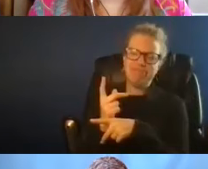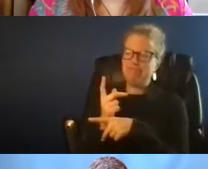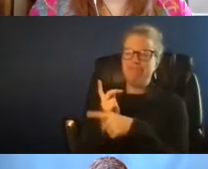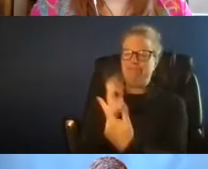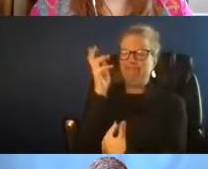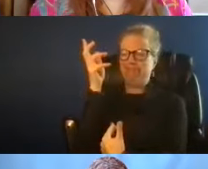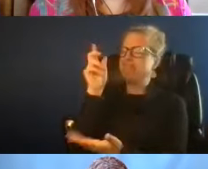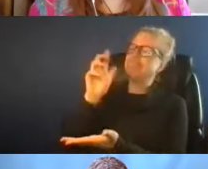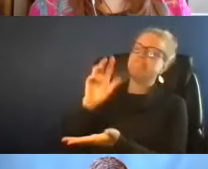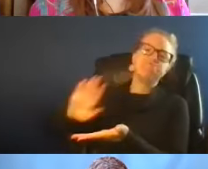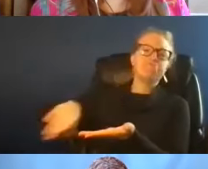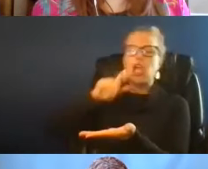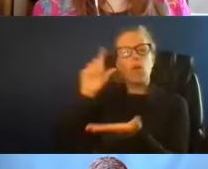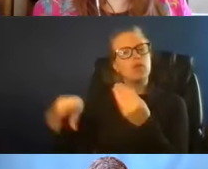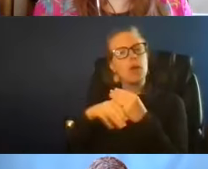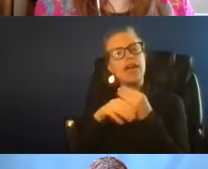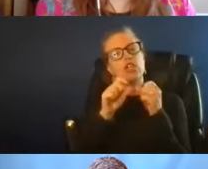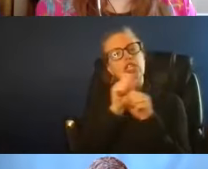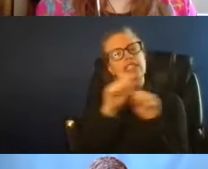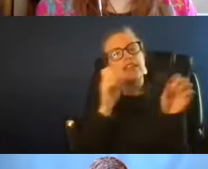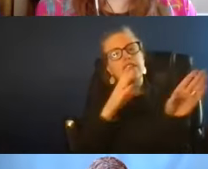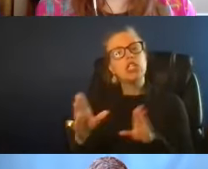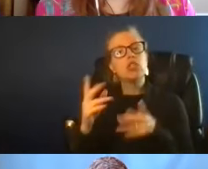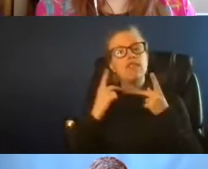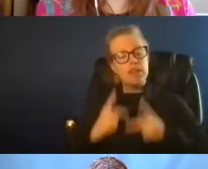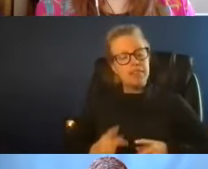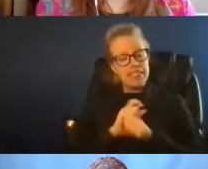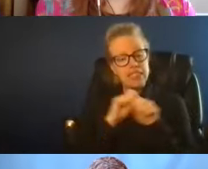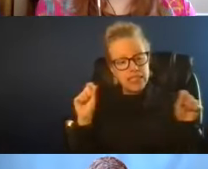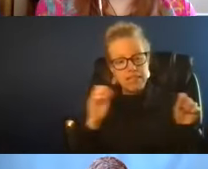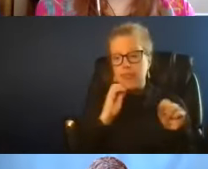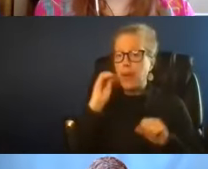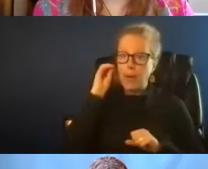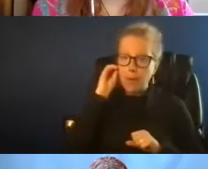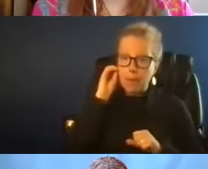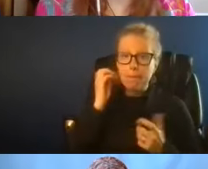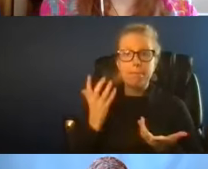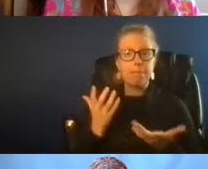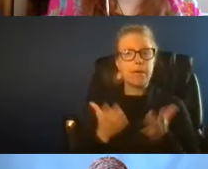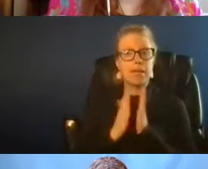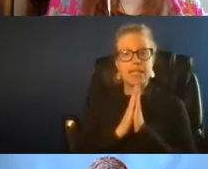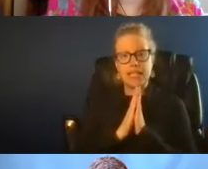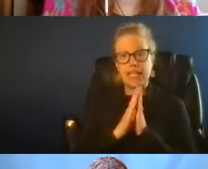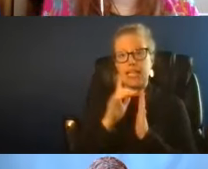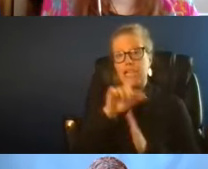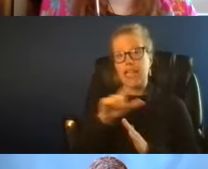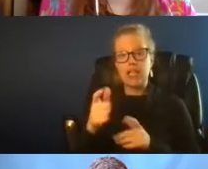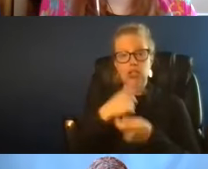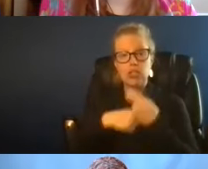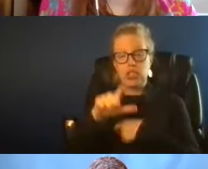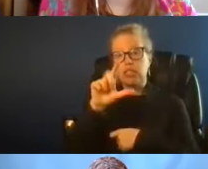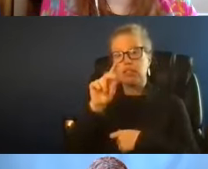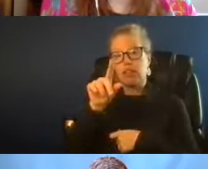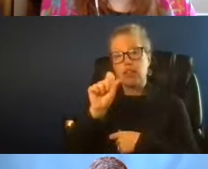need a safety plan. To stay physically safe in their home, they might ask their landlord to change the locks or install a